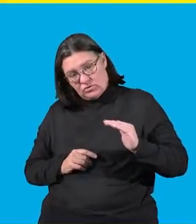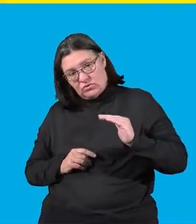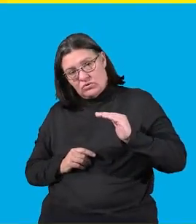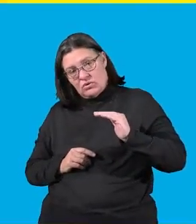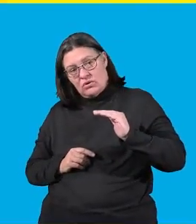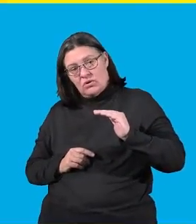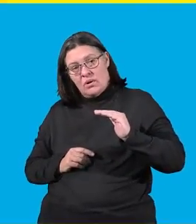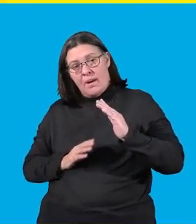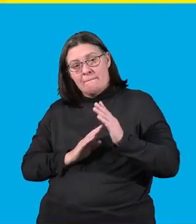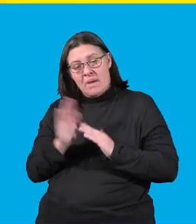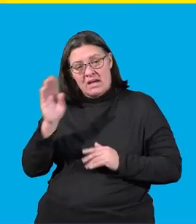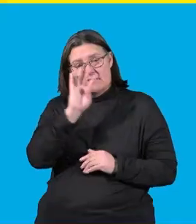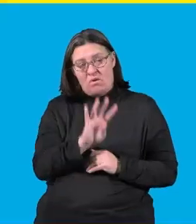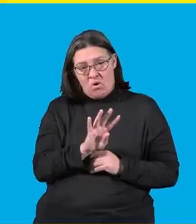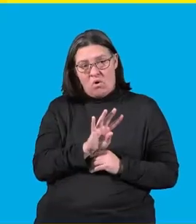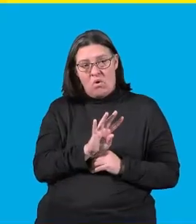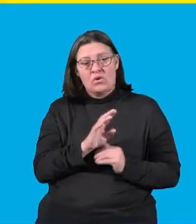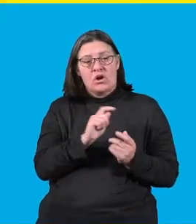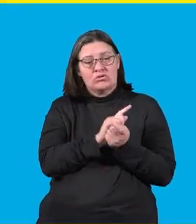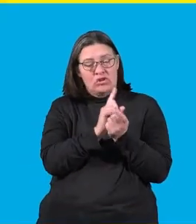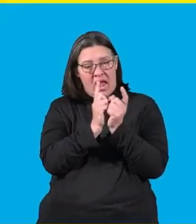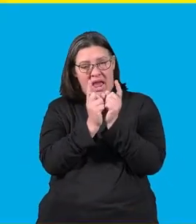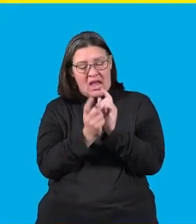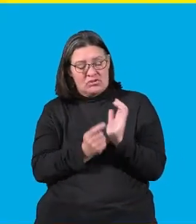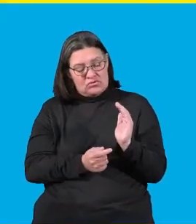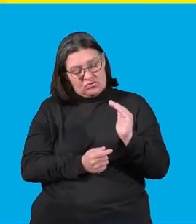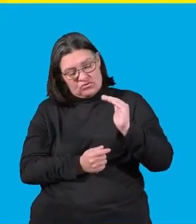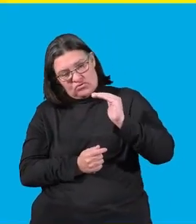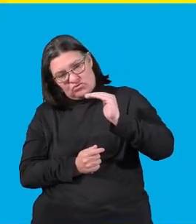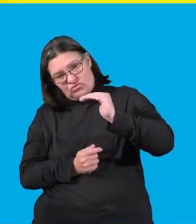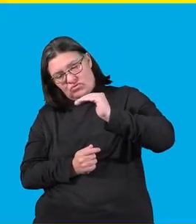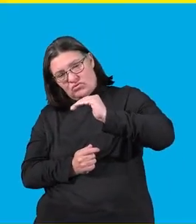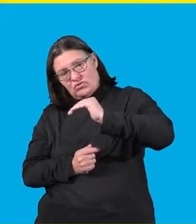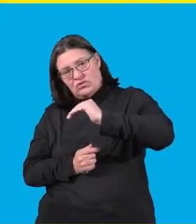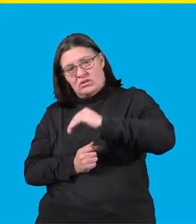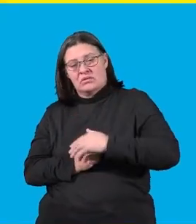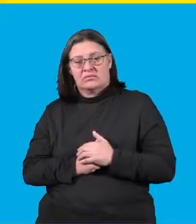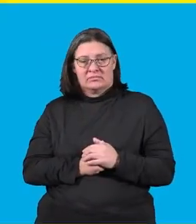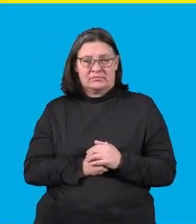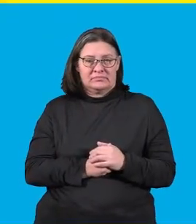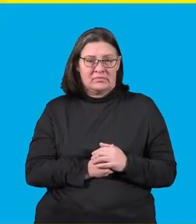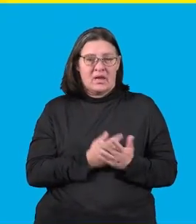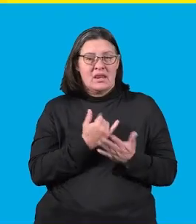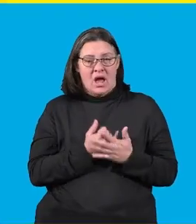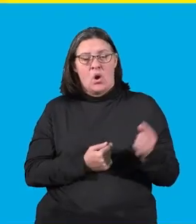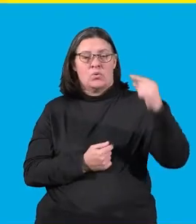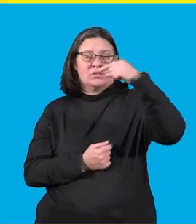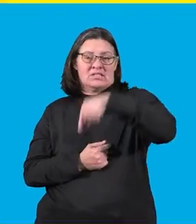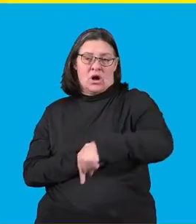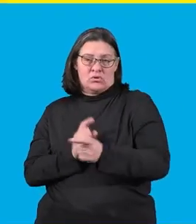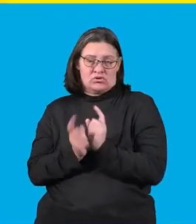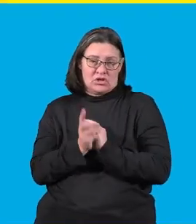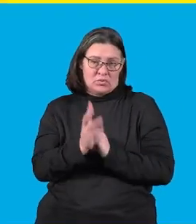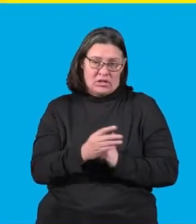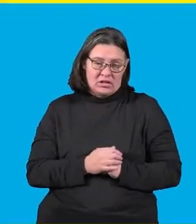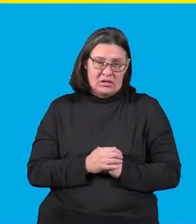graph continues past the value of 4, your graph is going to change its curvature. So it's going to become concave